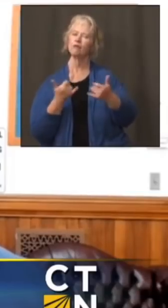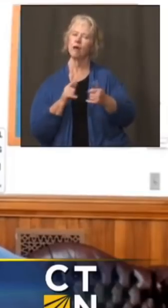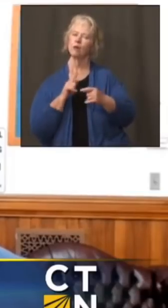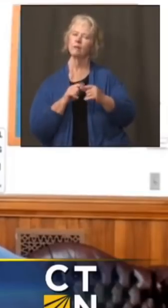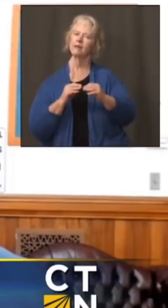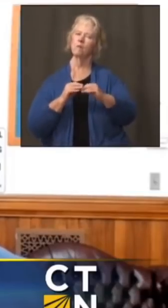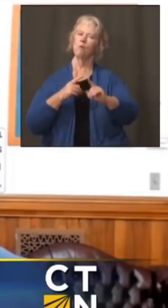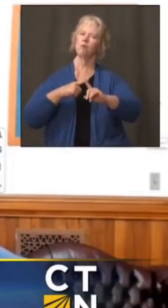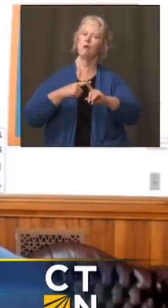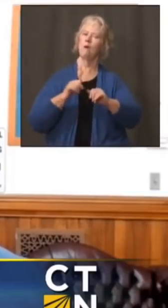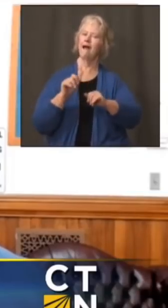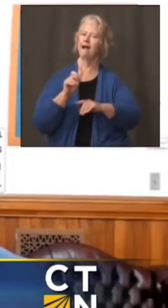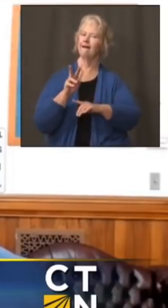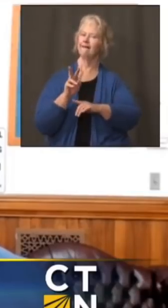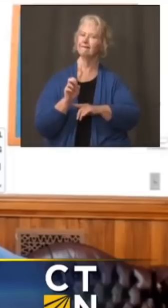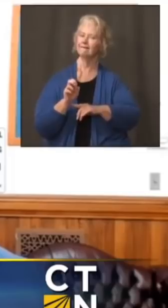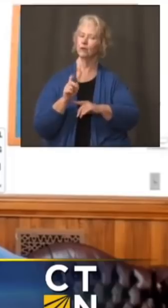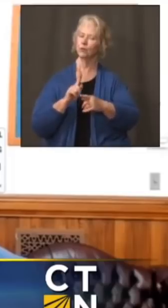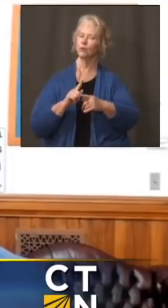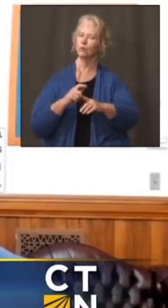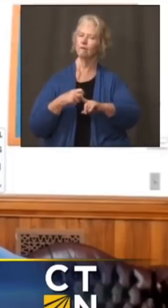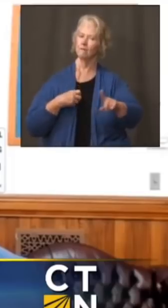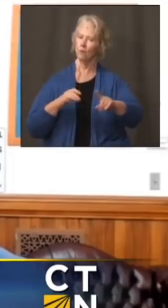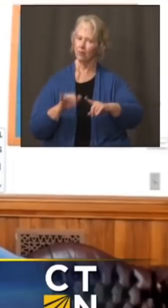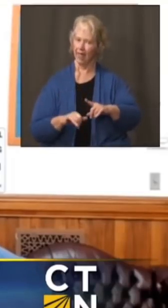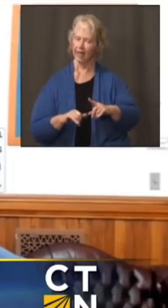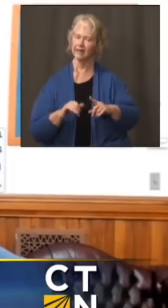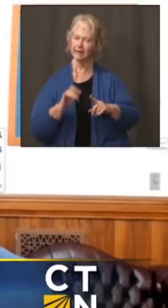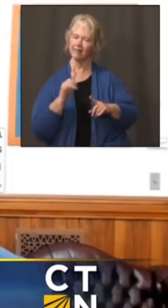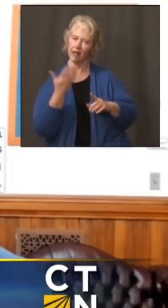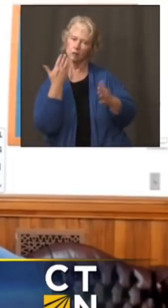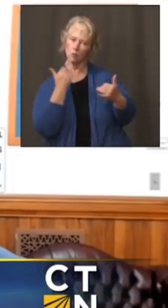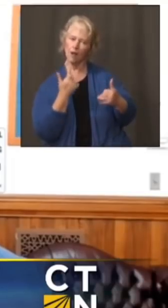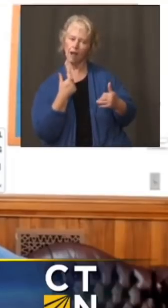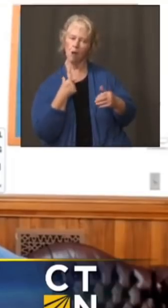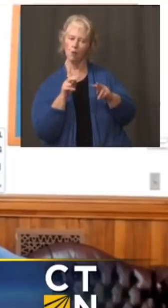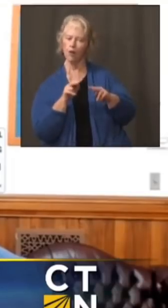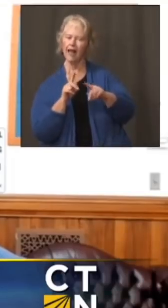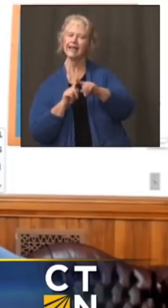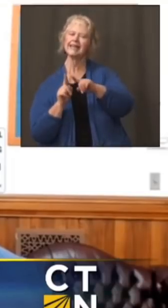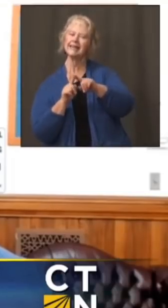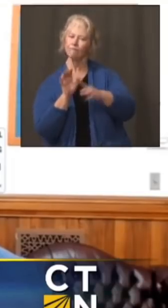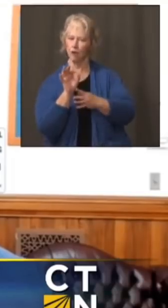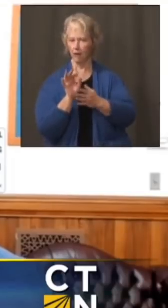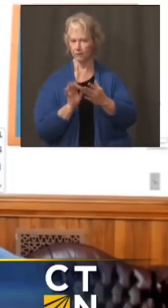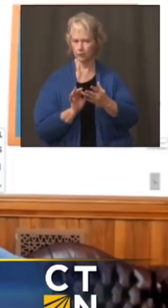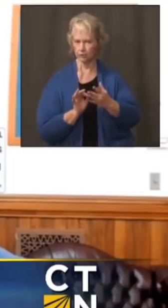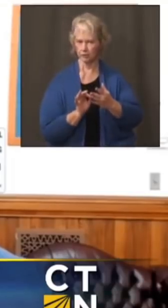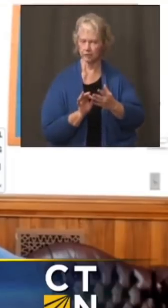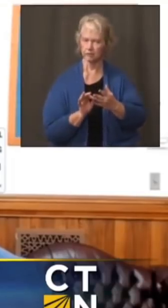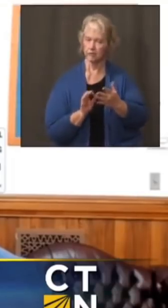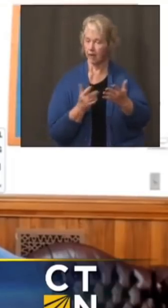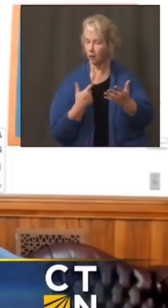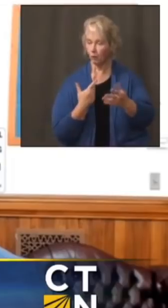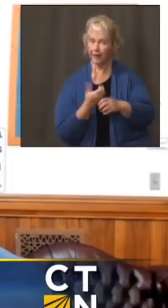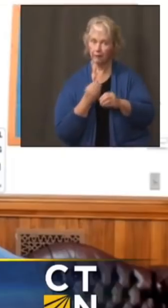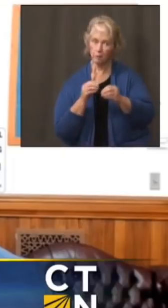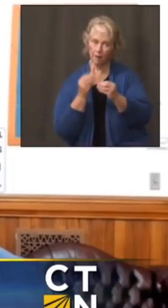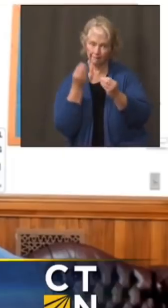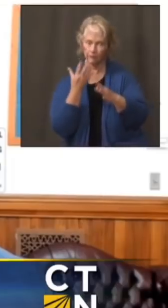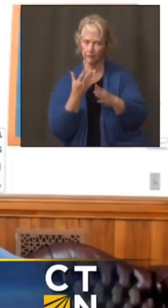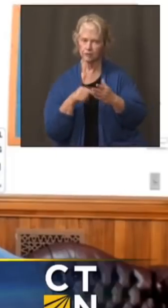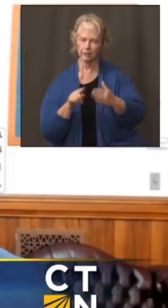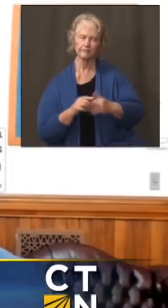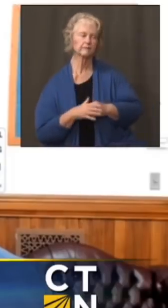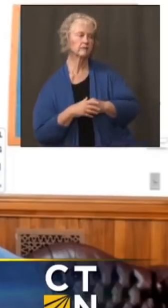on that end. And that's the reason why that we're looking at all these various options. And we'll have more information next week.